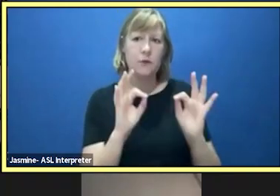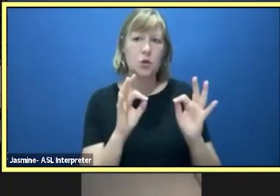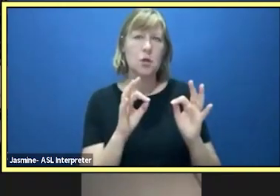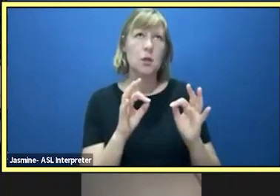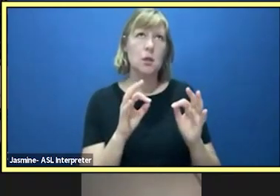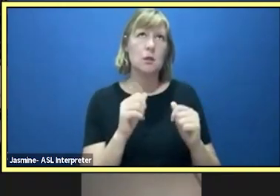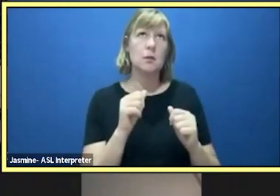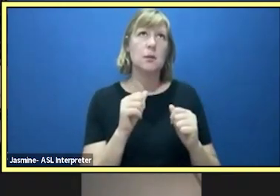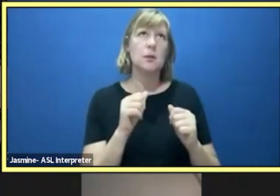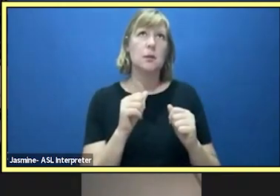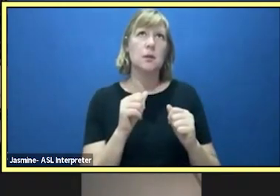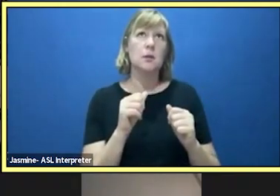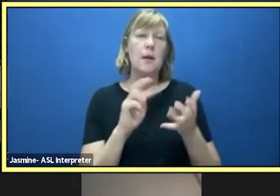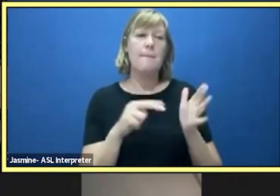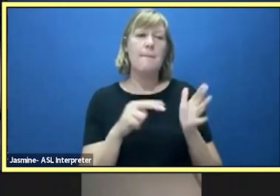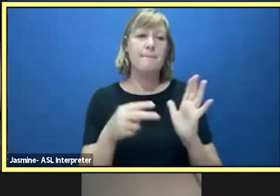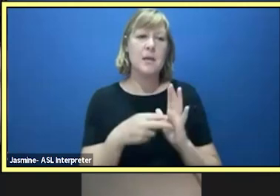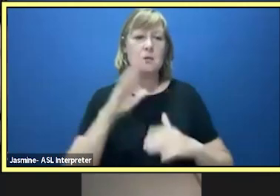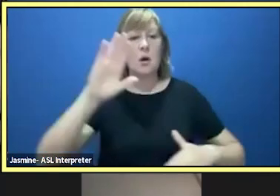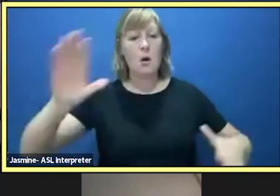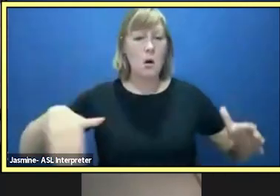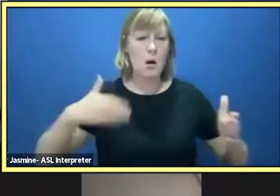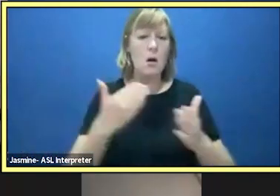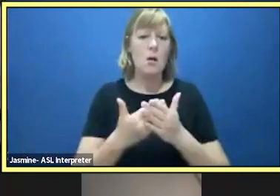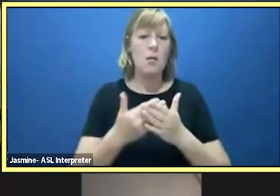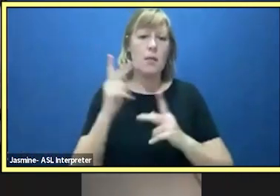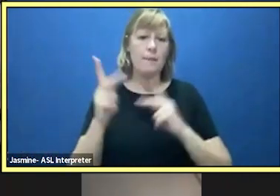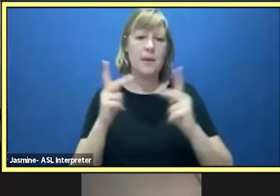system. If there are other services they need,